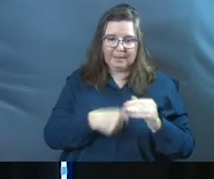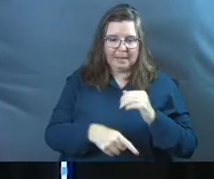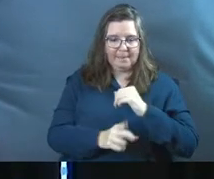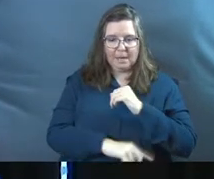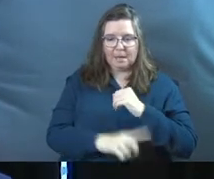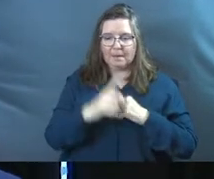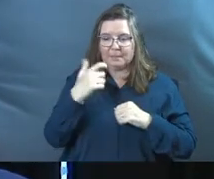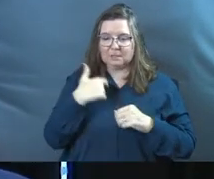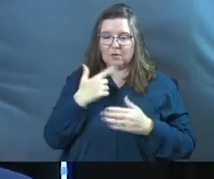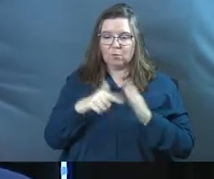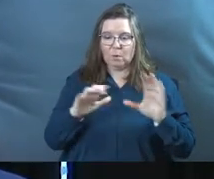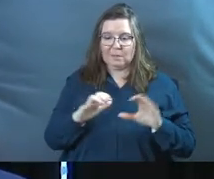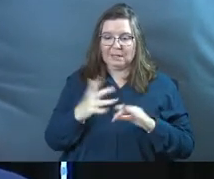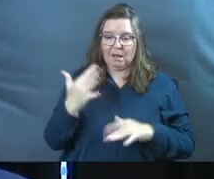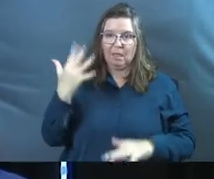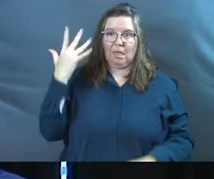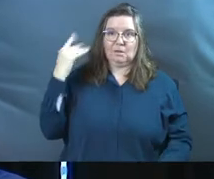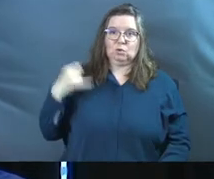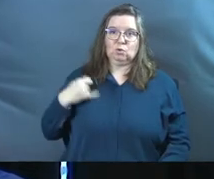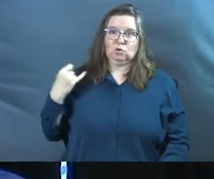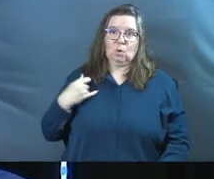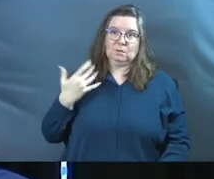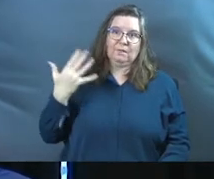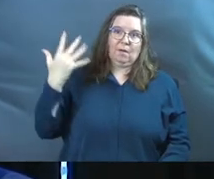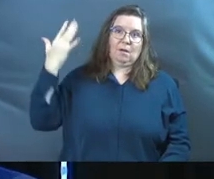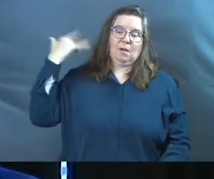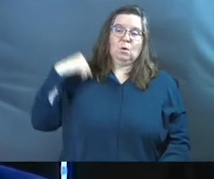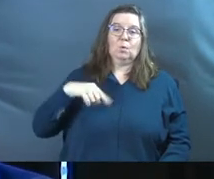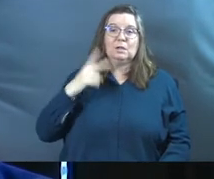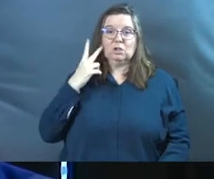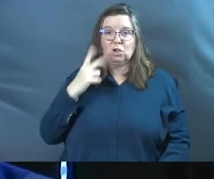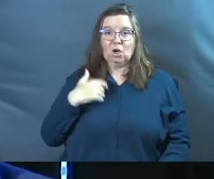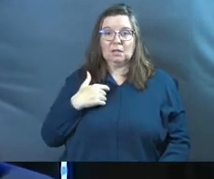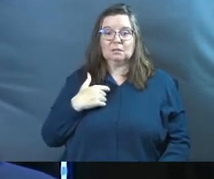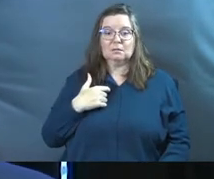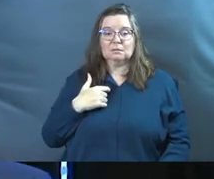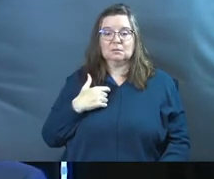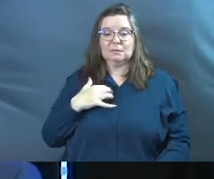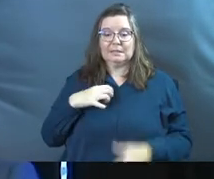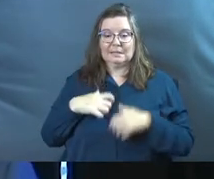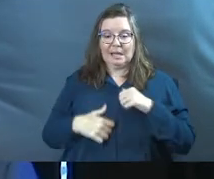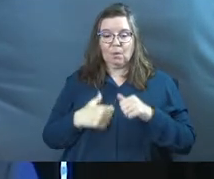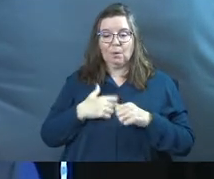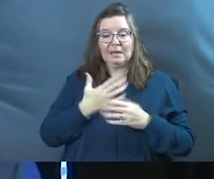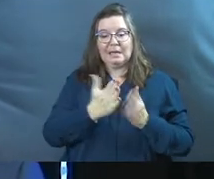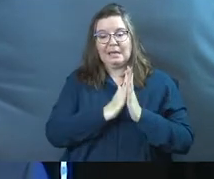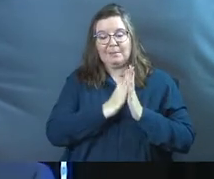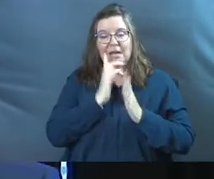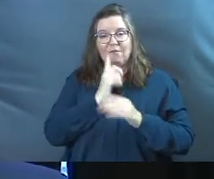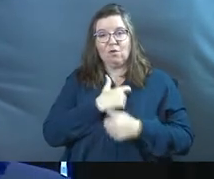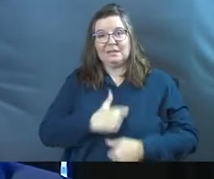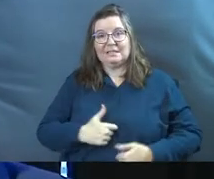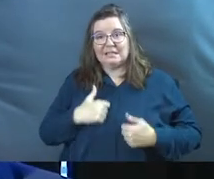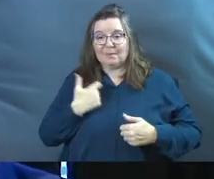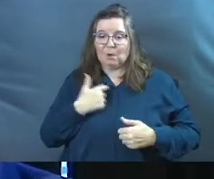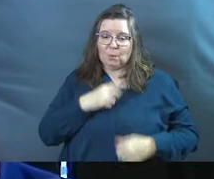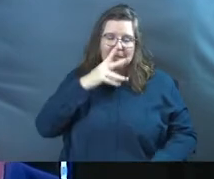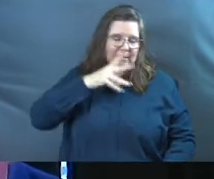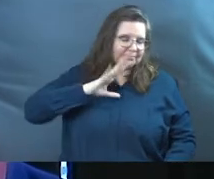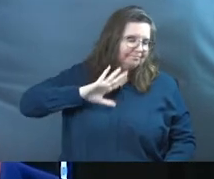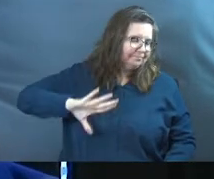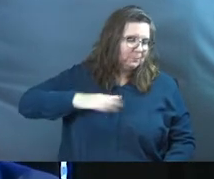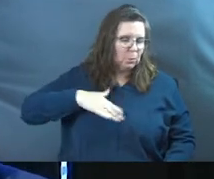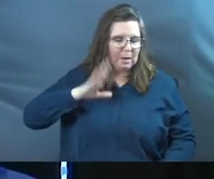being punished because of what we did to Joseph long ago. We saw his anguish when he pleaded for his life, but we